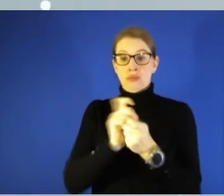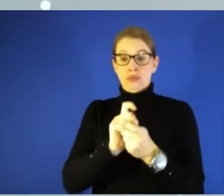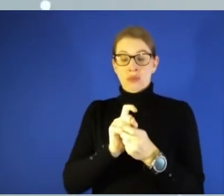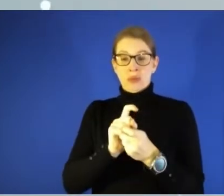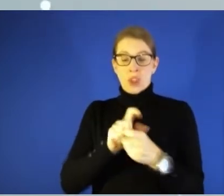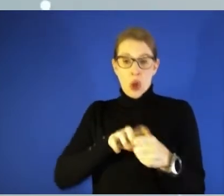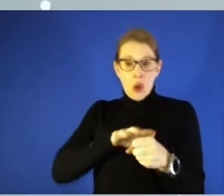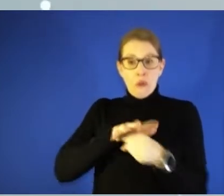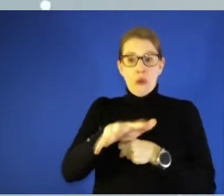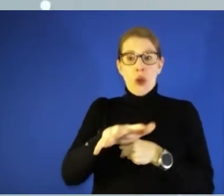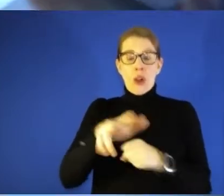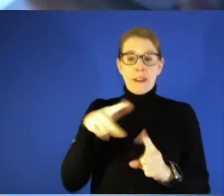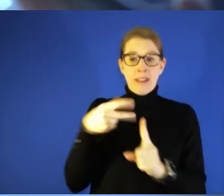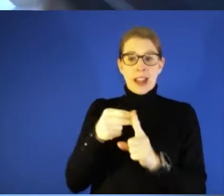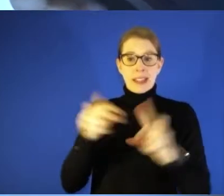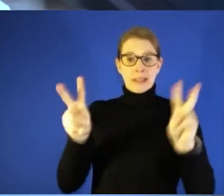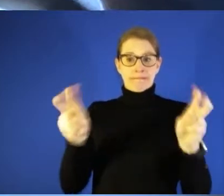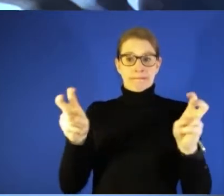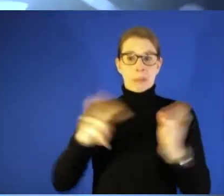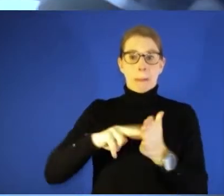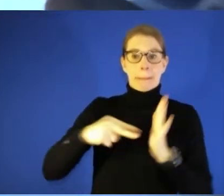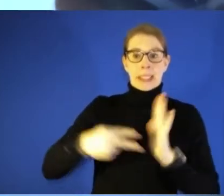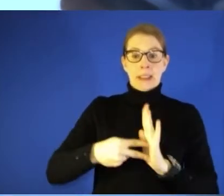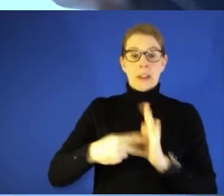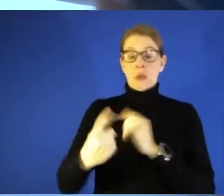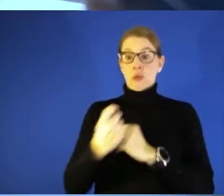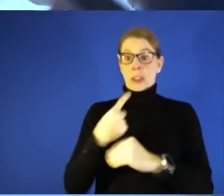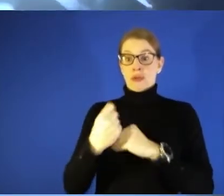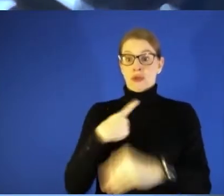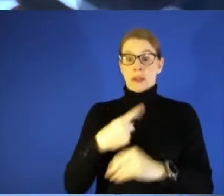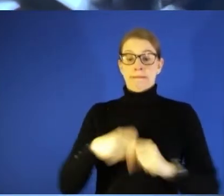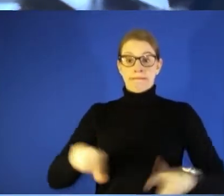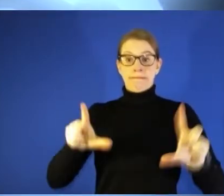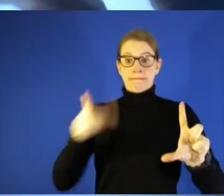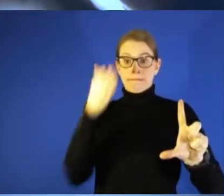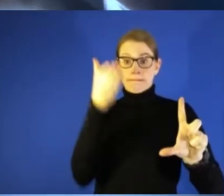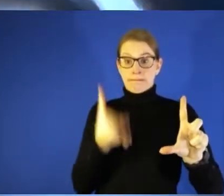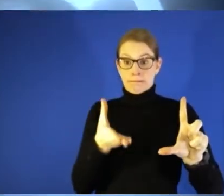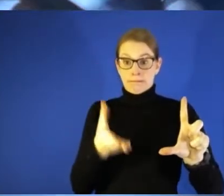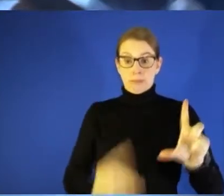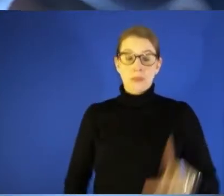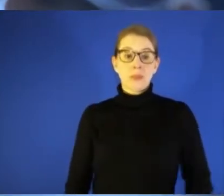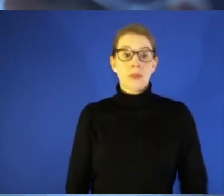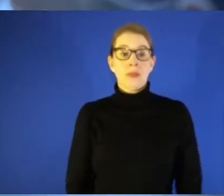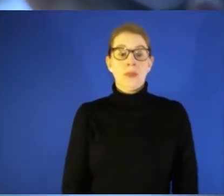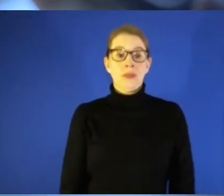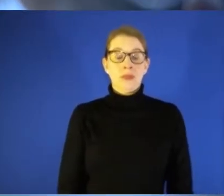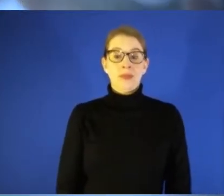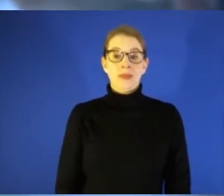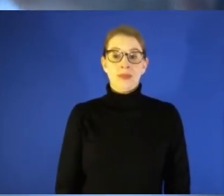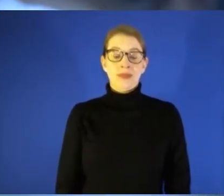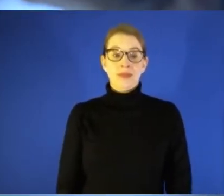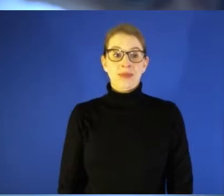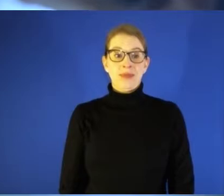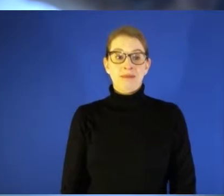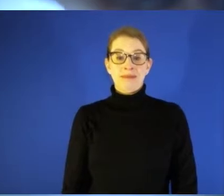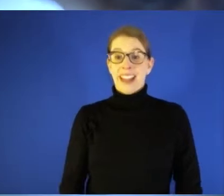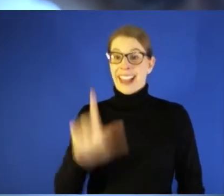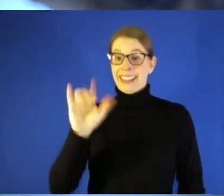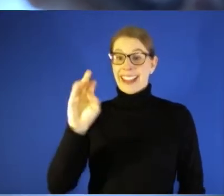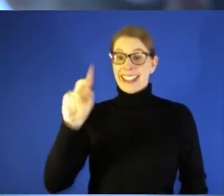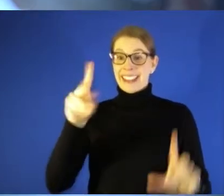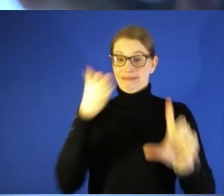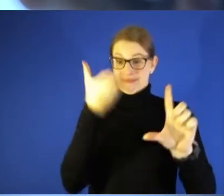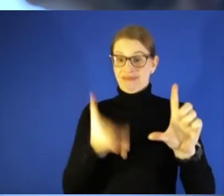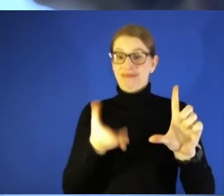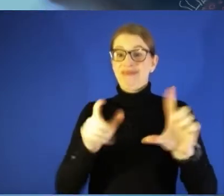really means. So make sure you get your questions sent into us on YouTube, Facebook, and email us at the Medical News Network. You can find links right there on your